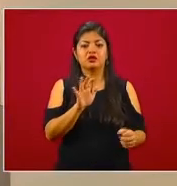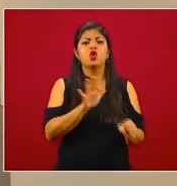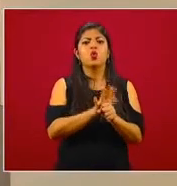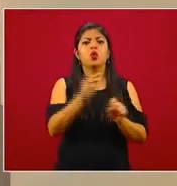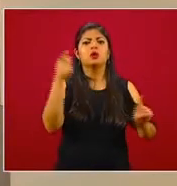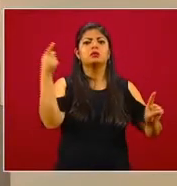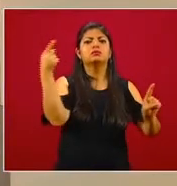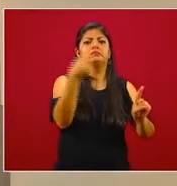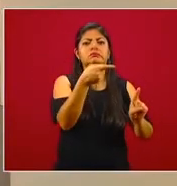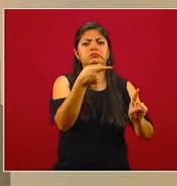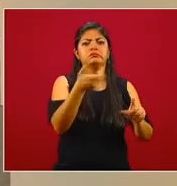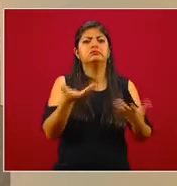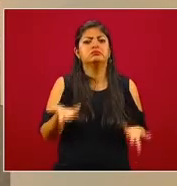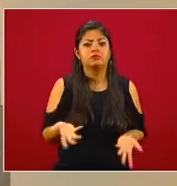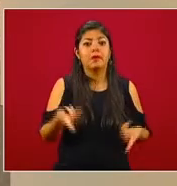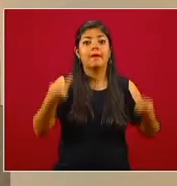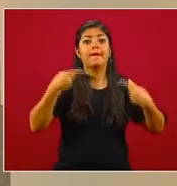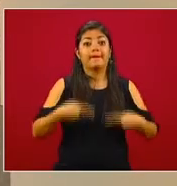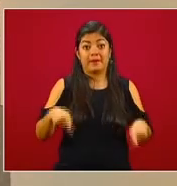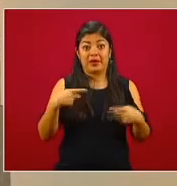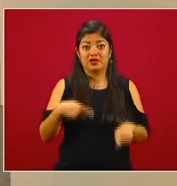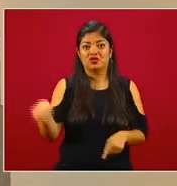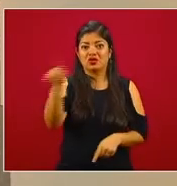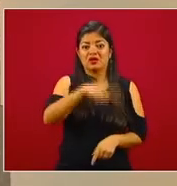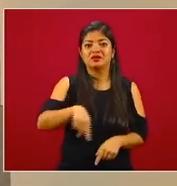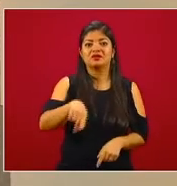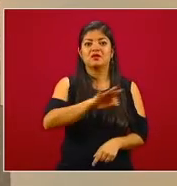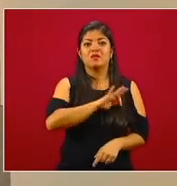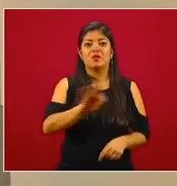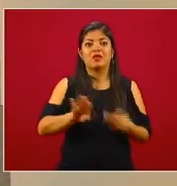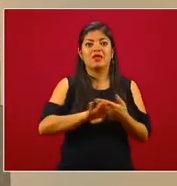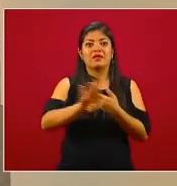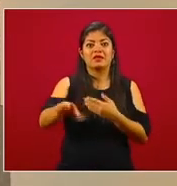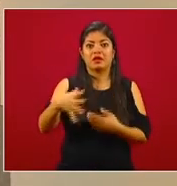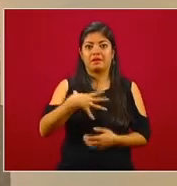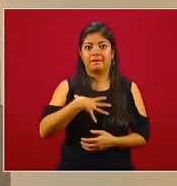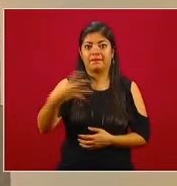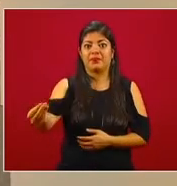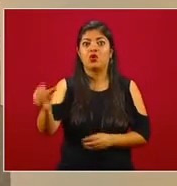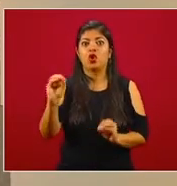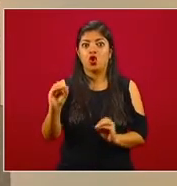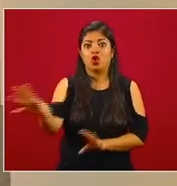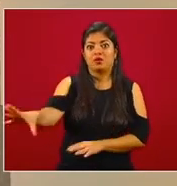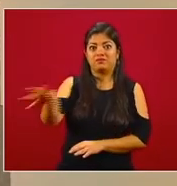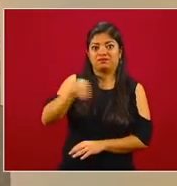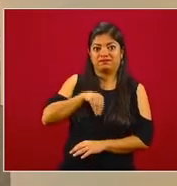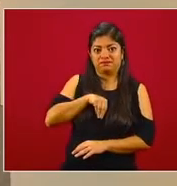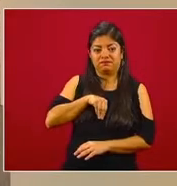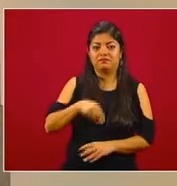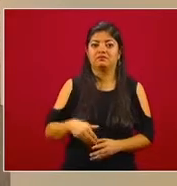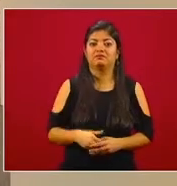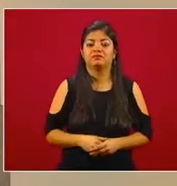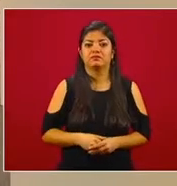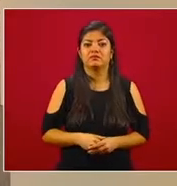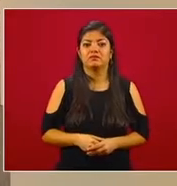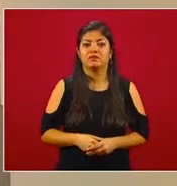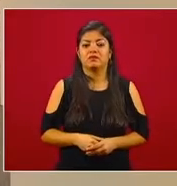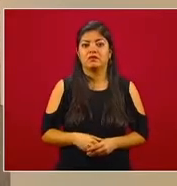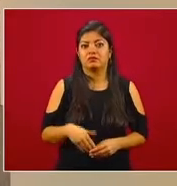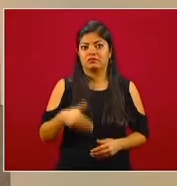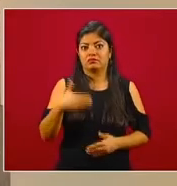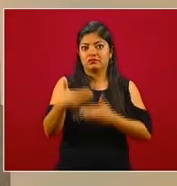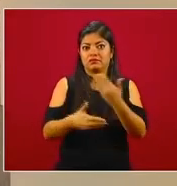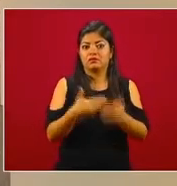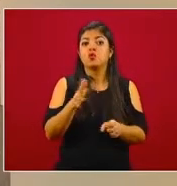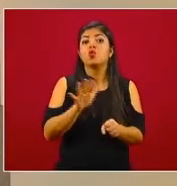propósito transmission. fundamental As we have que las said personas before, eviten the safe contagiar distance y eviten campaign ser has as a contagiadas. basic purpose Y la consecuencia